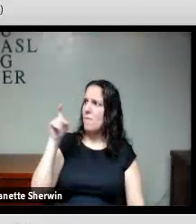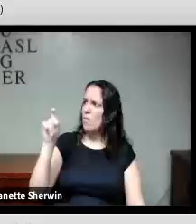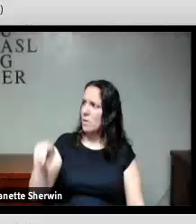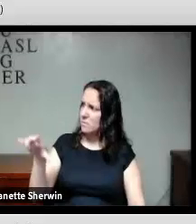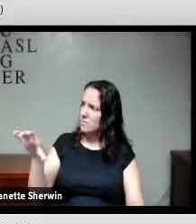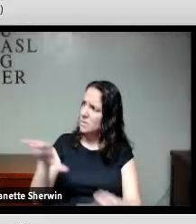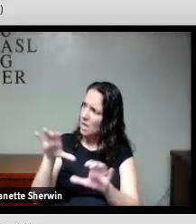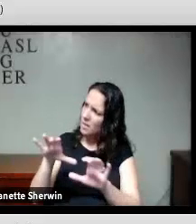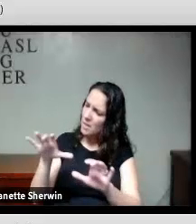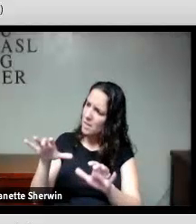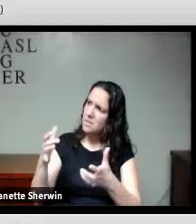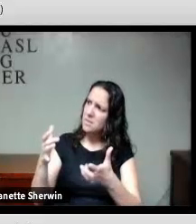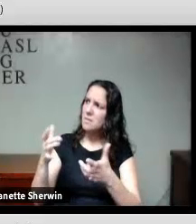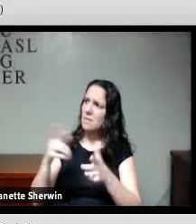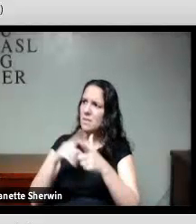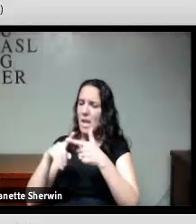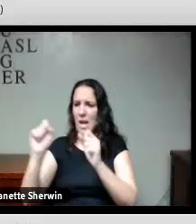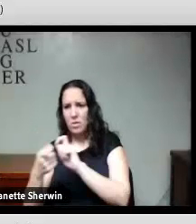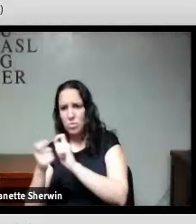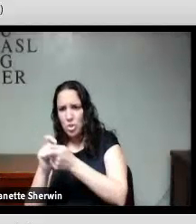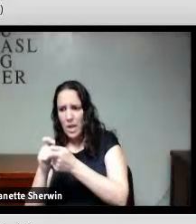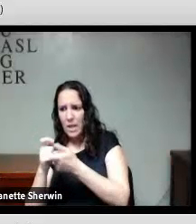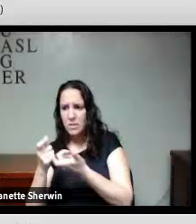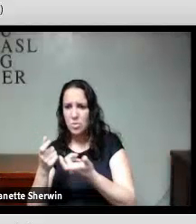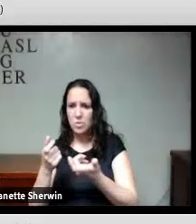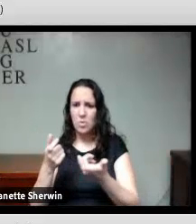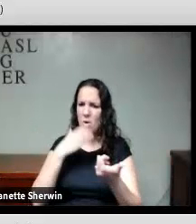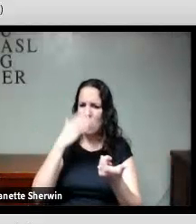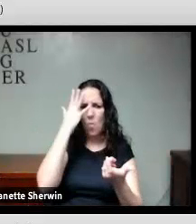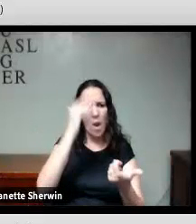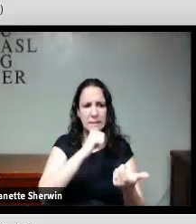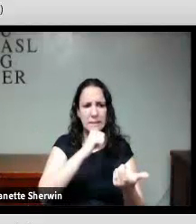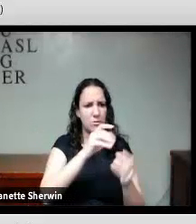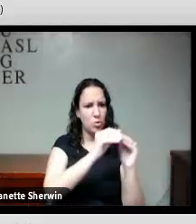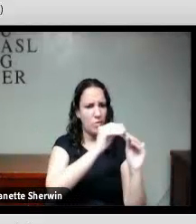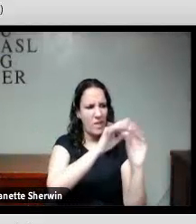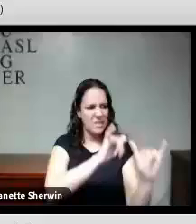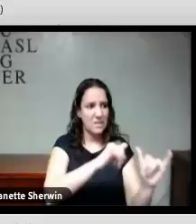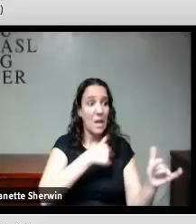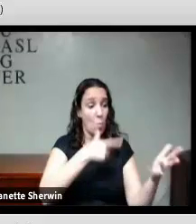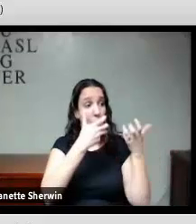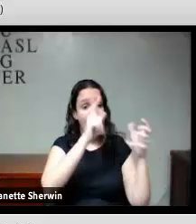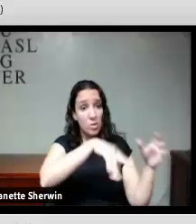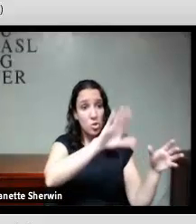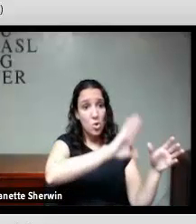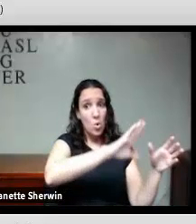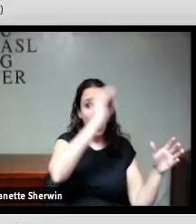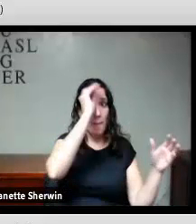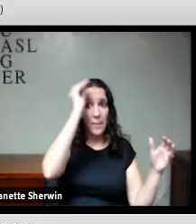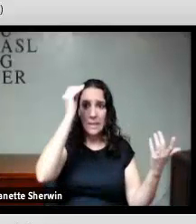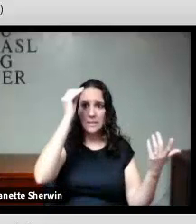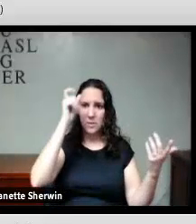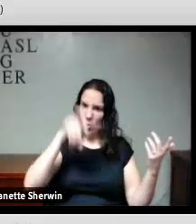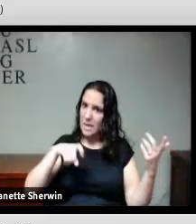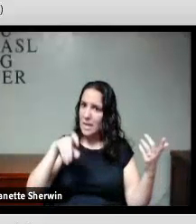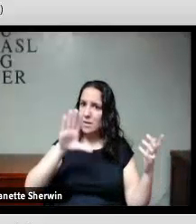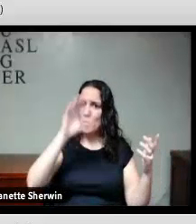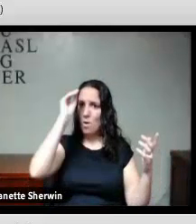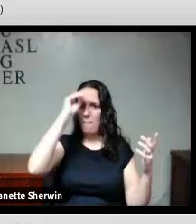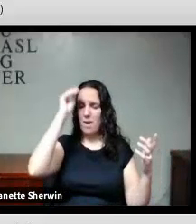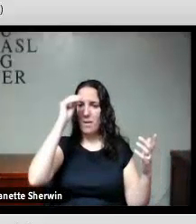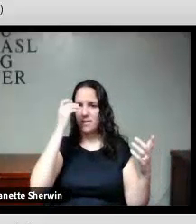this, or I wish you would do this differently, or why didn't you do this differently? We want those people in there, don't we? We want to have that opportunity to show them